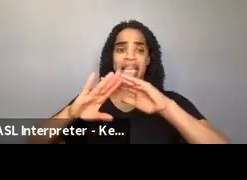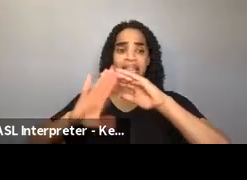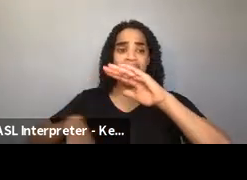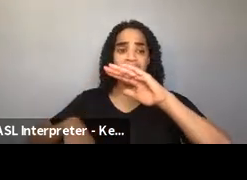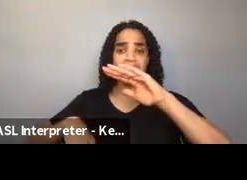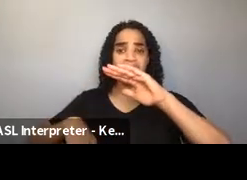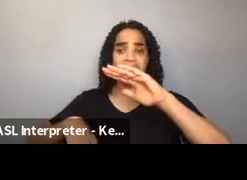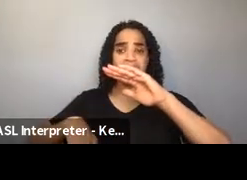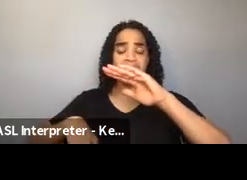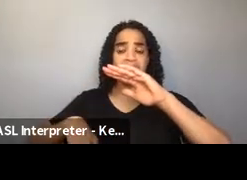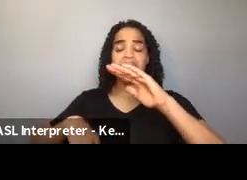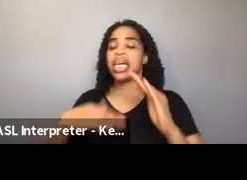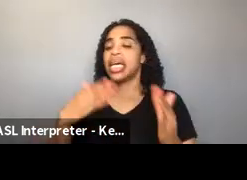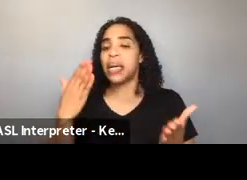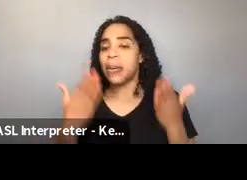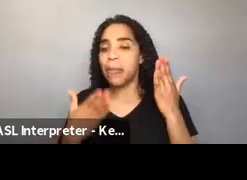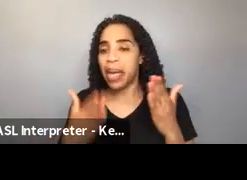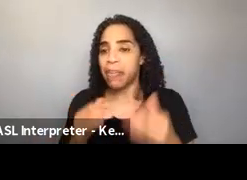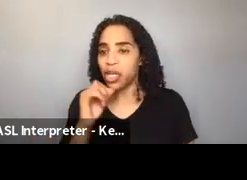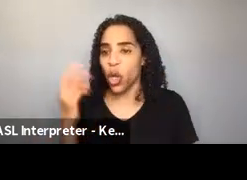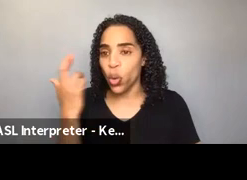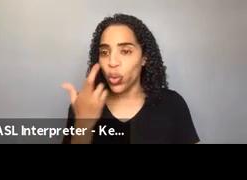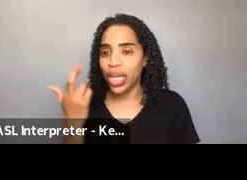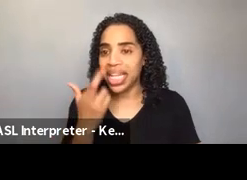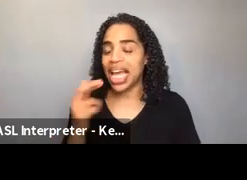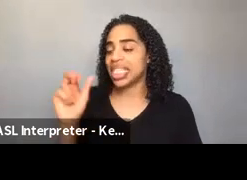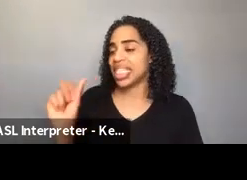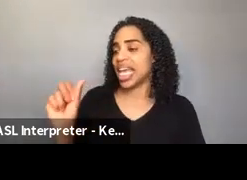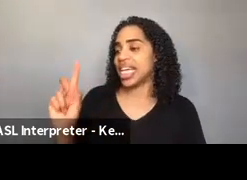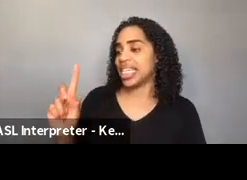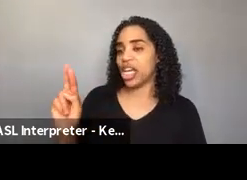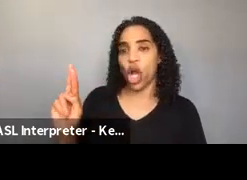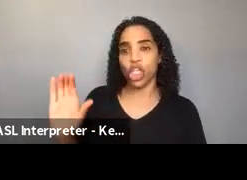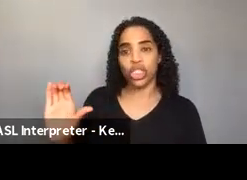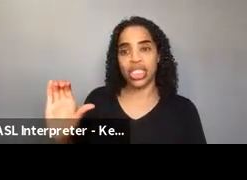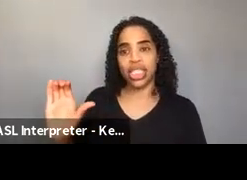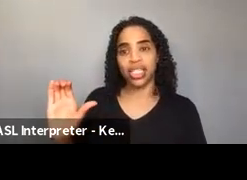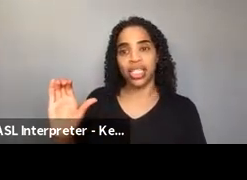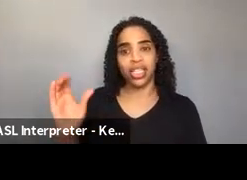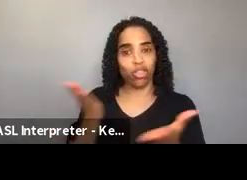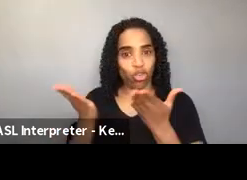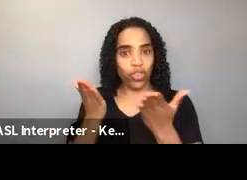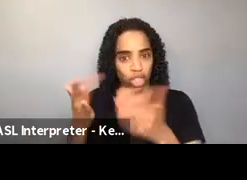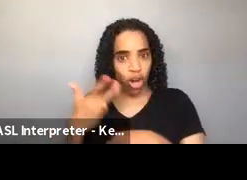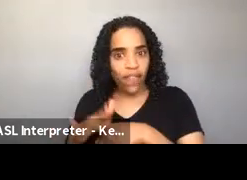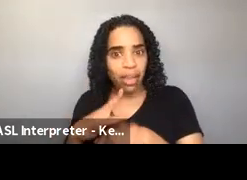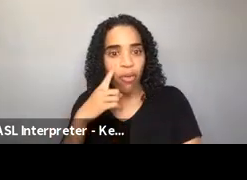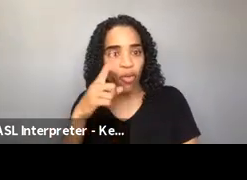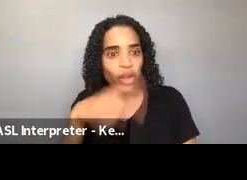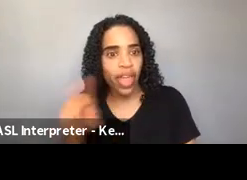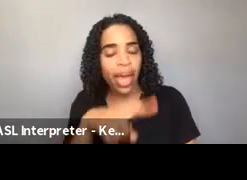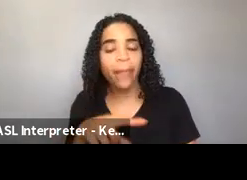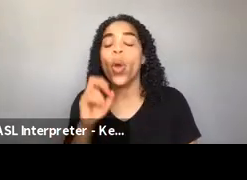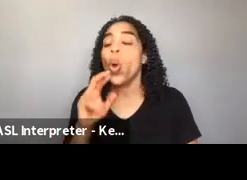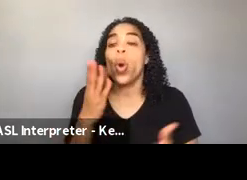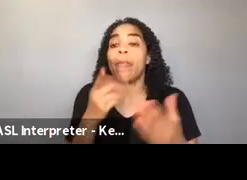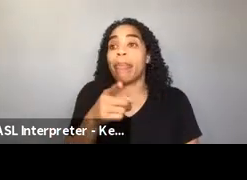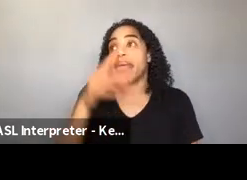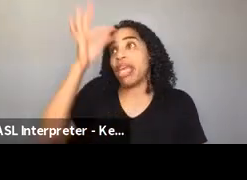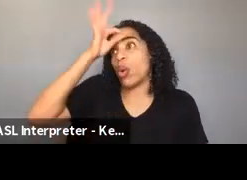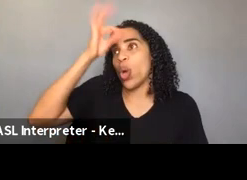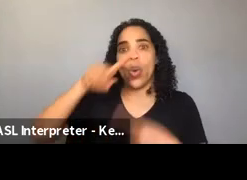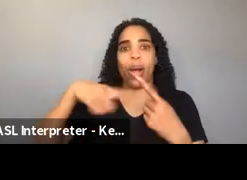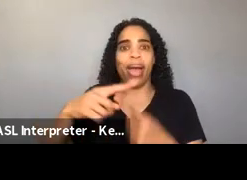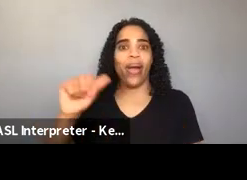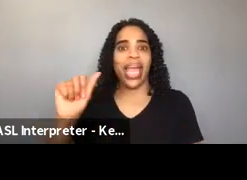potentially not aware that ADRC services can be provided to them, or that the ADR services even